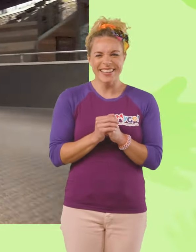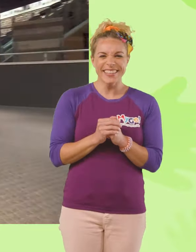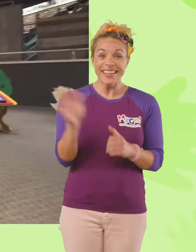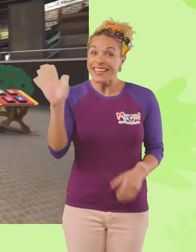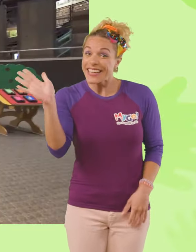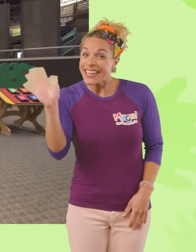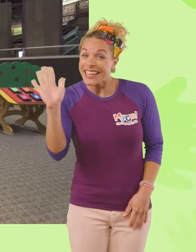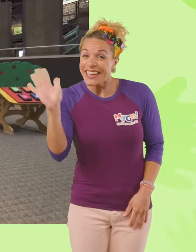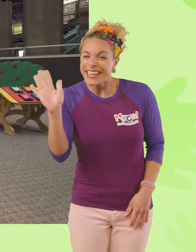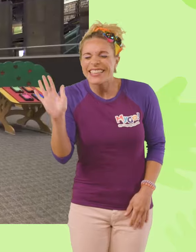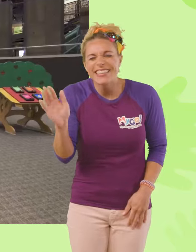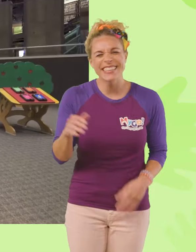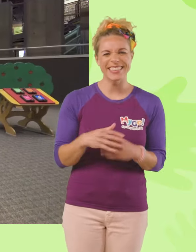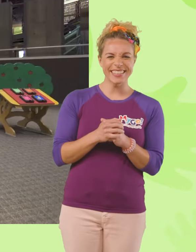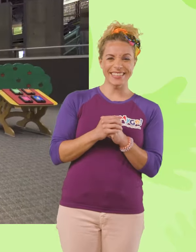Hello.